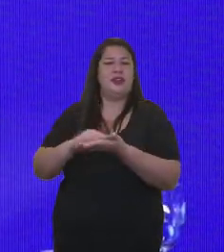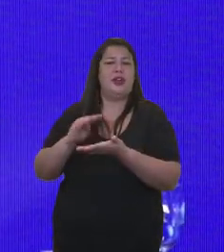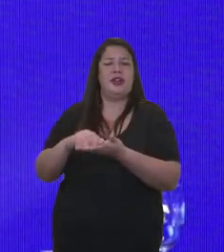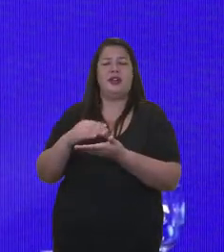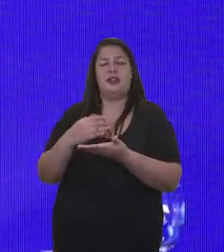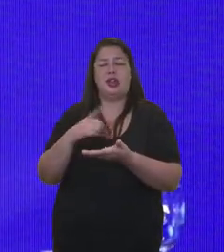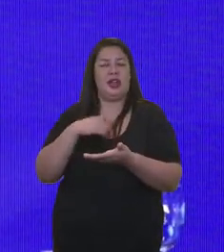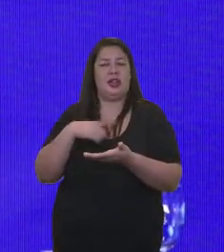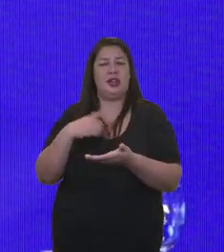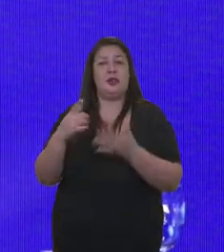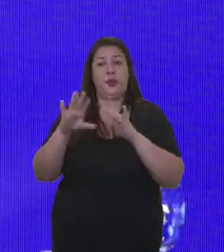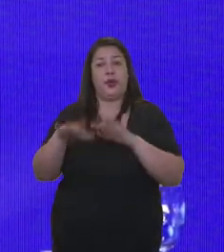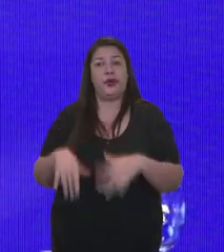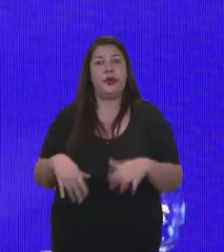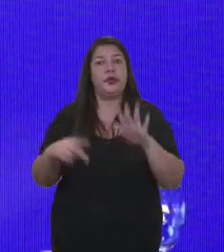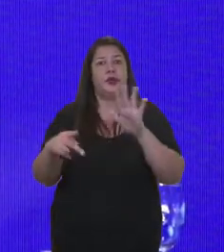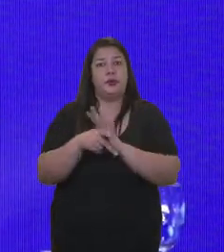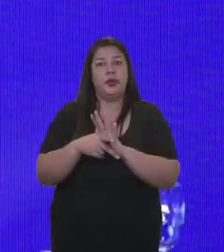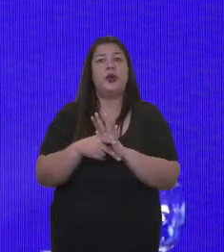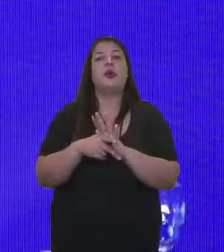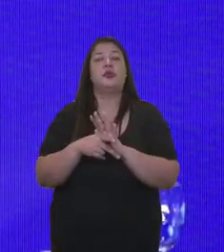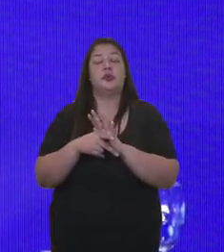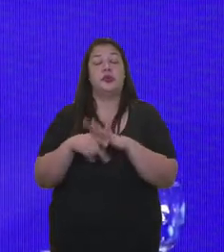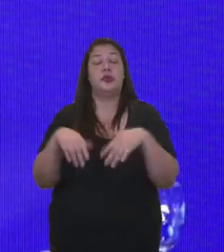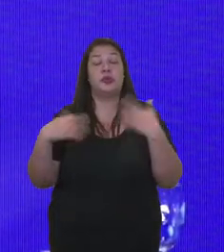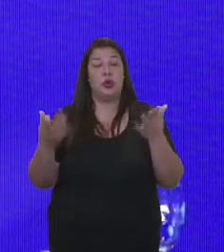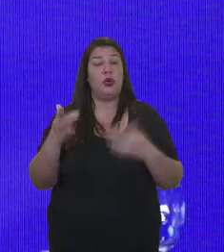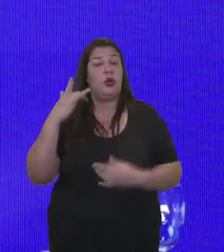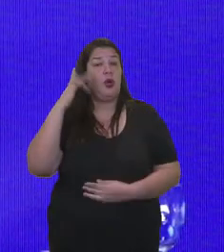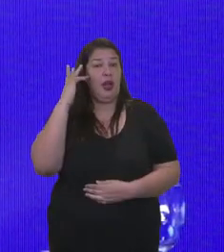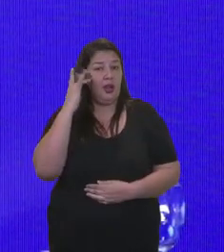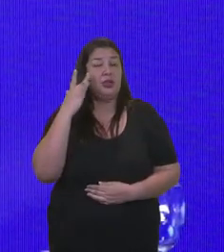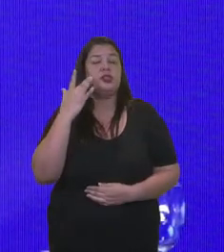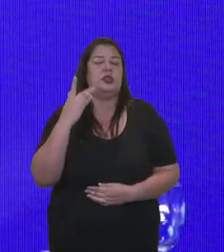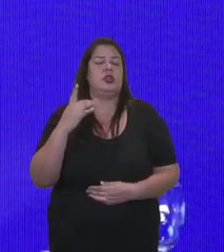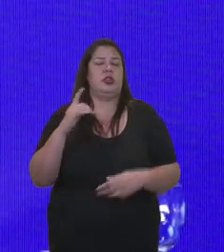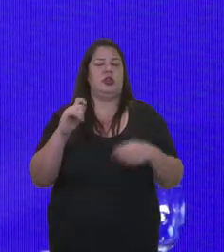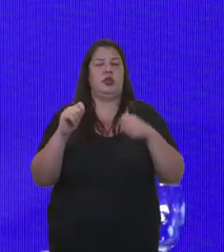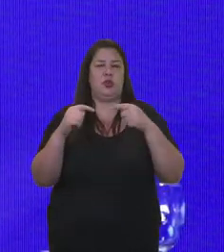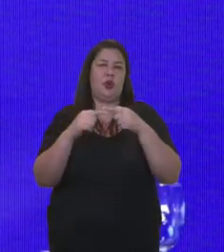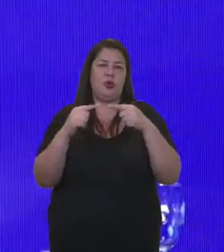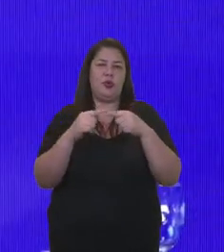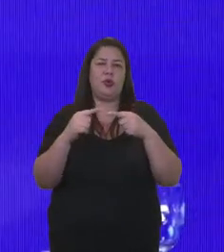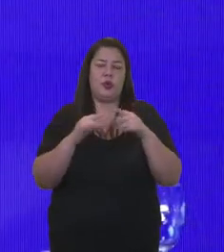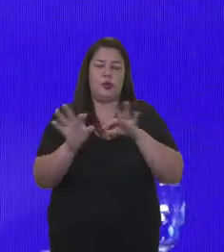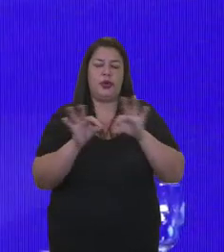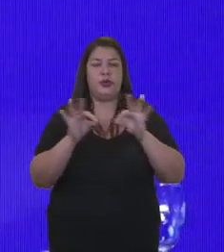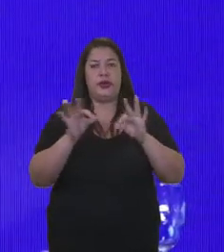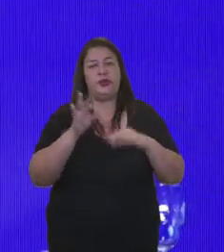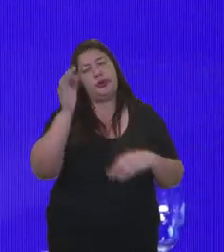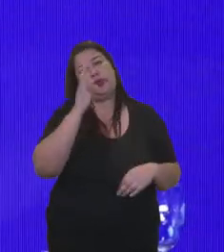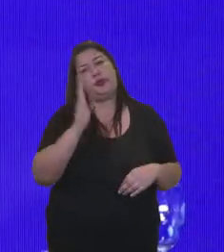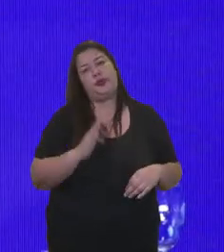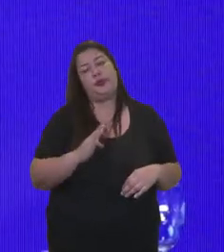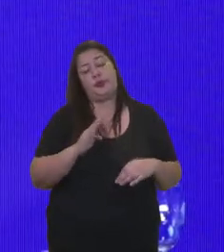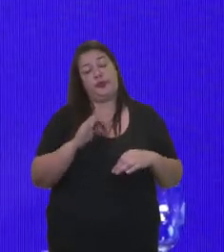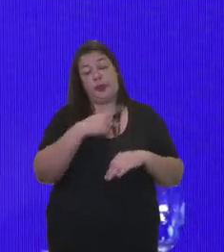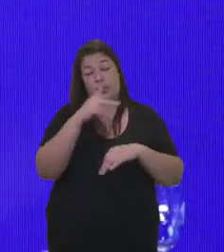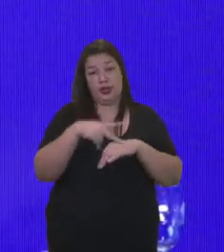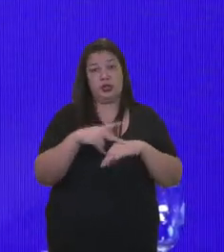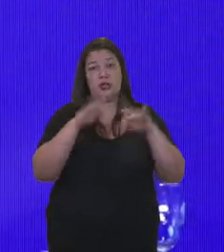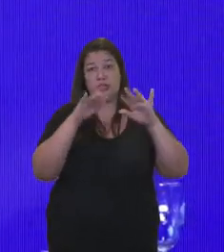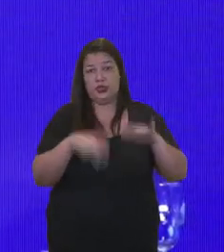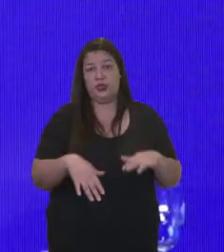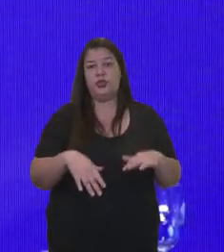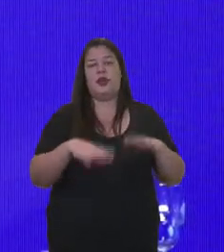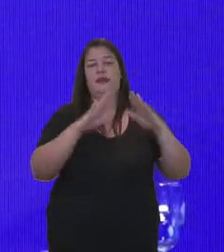especially in computer programmers, for instance. So it's part of a countrywide project